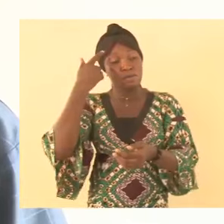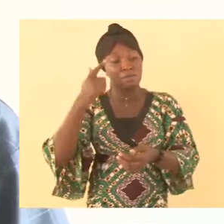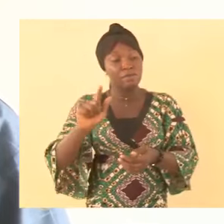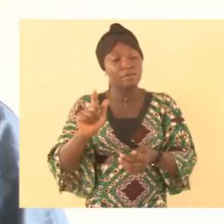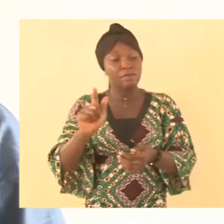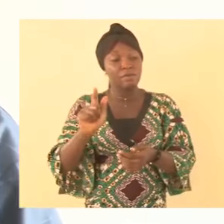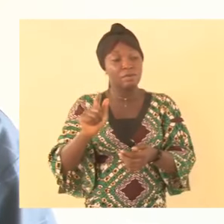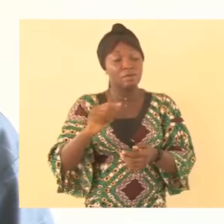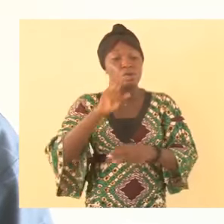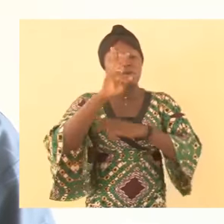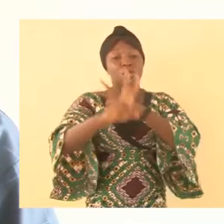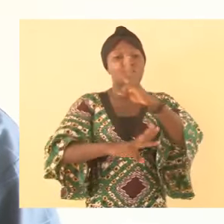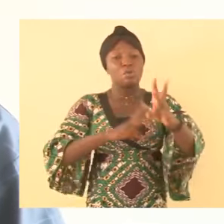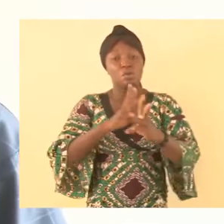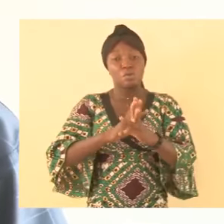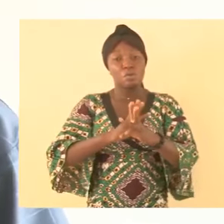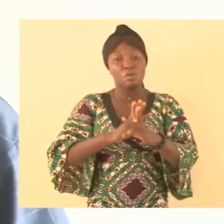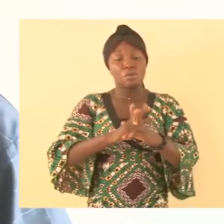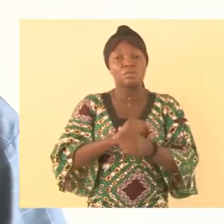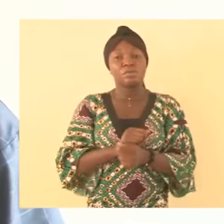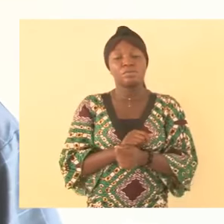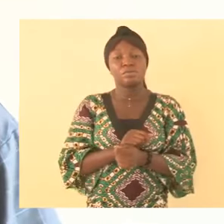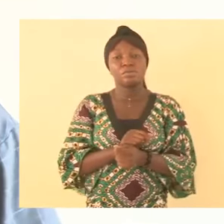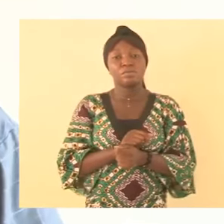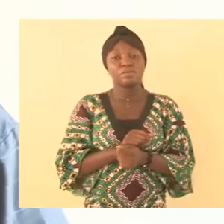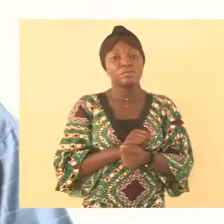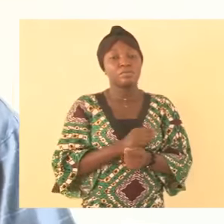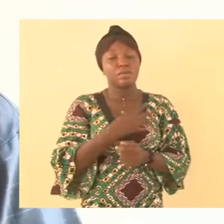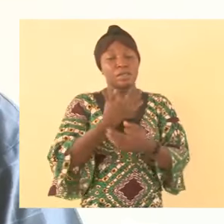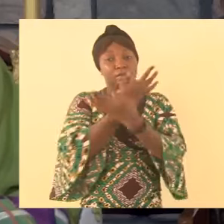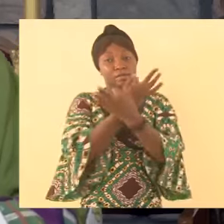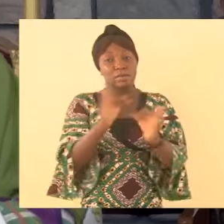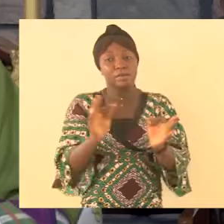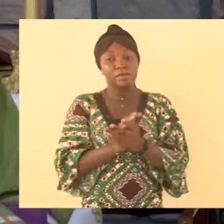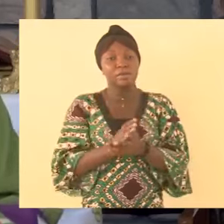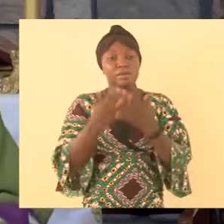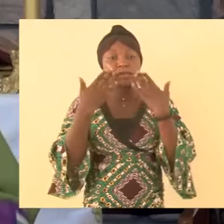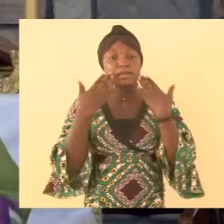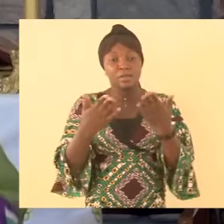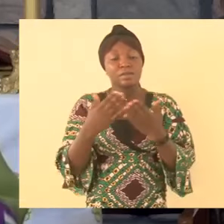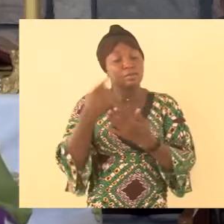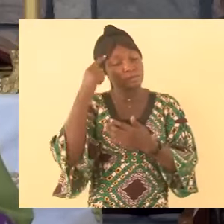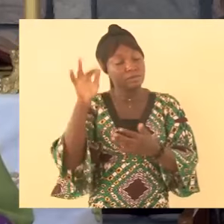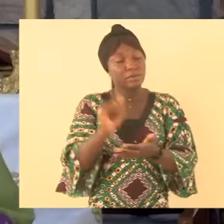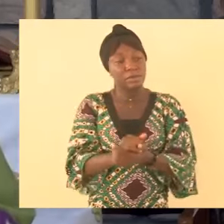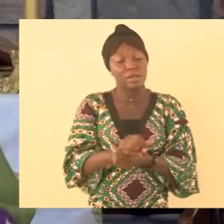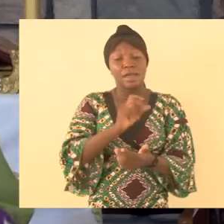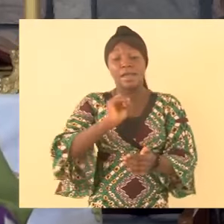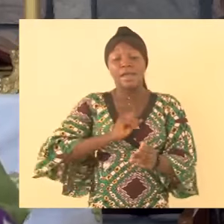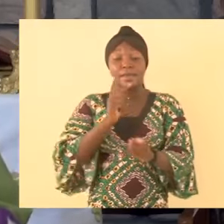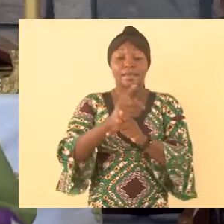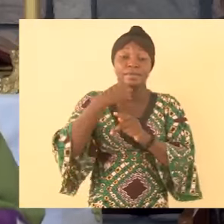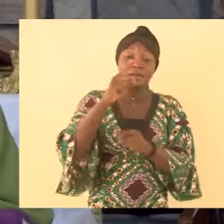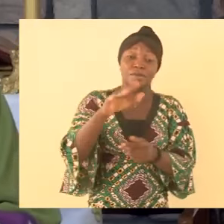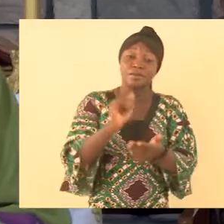for atonement for the whole world and for our redemption. Now, thank you, Tony, for that. I